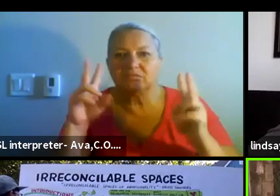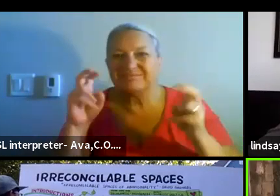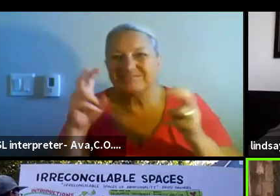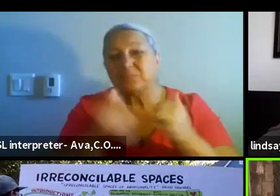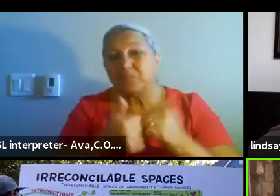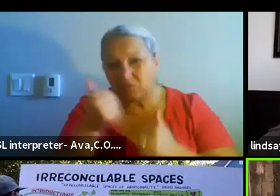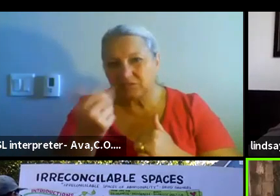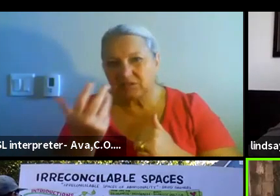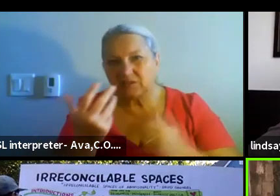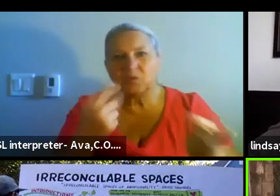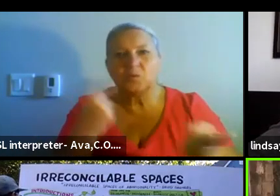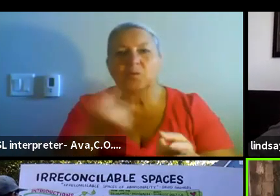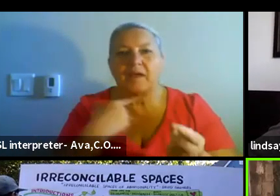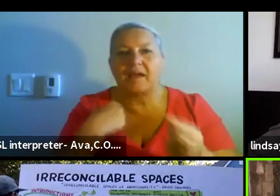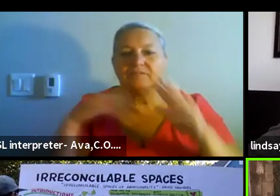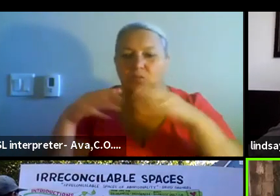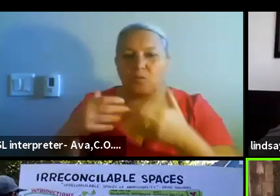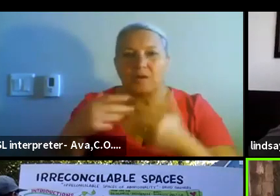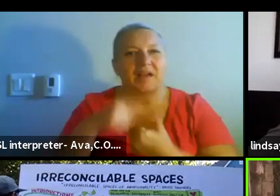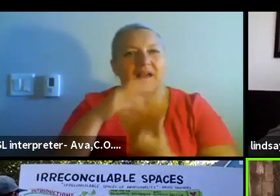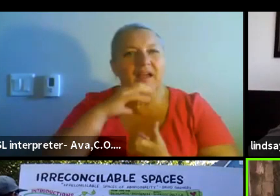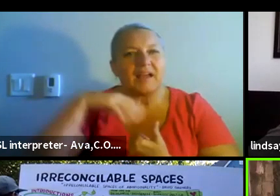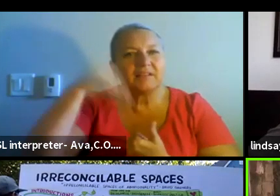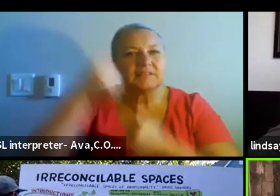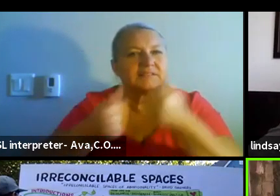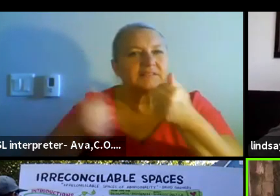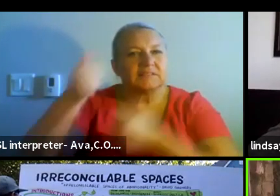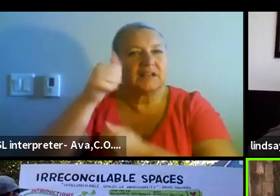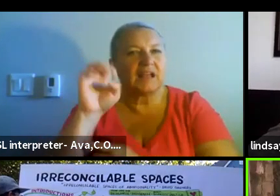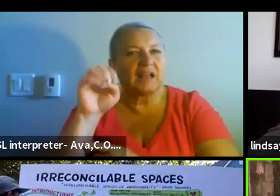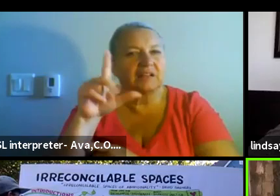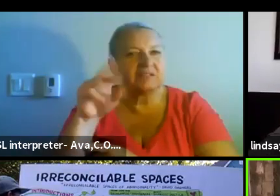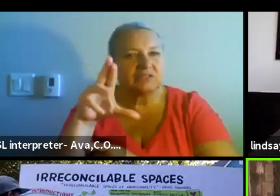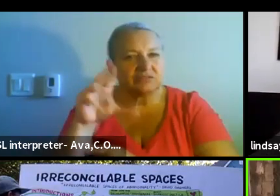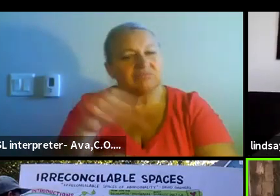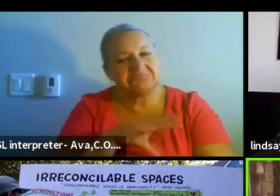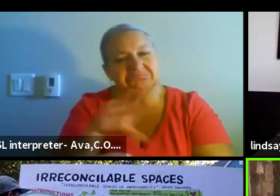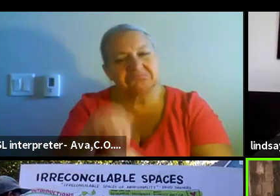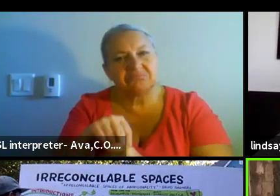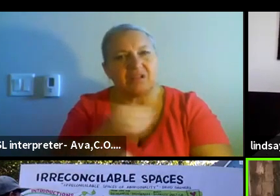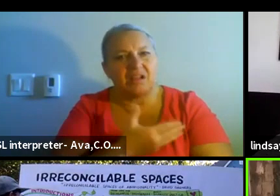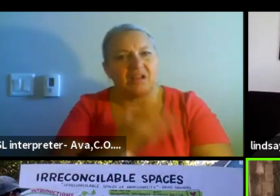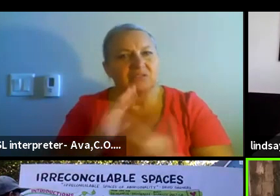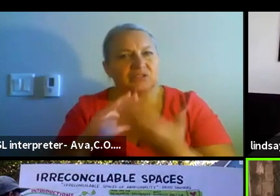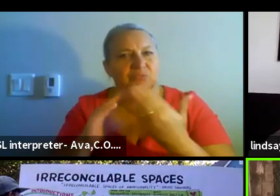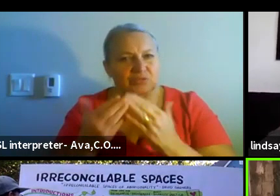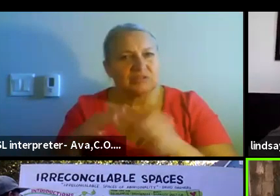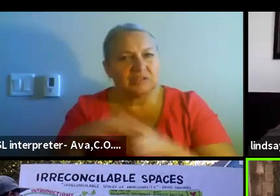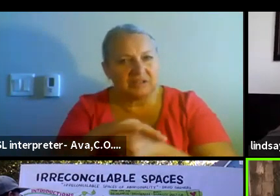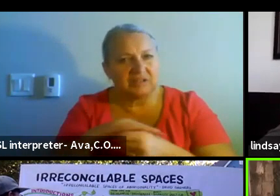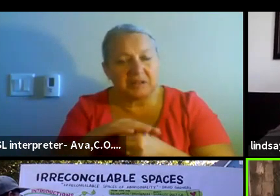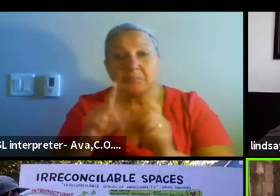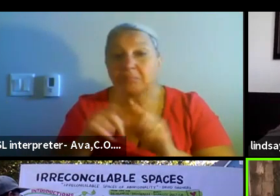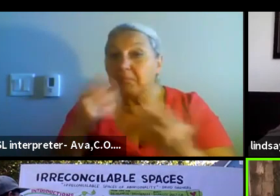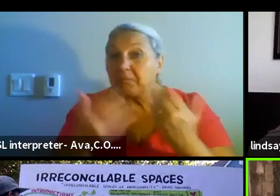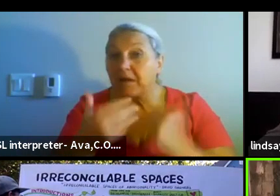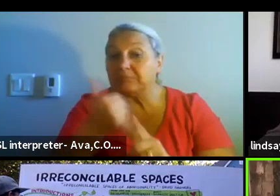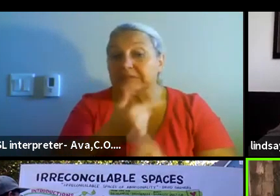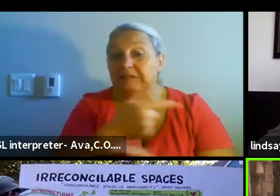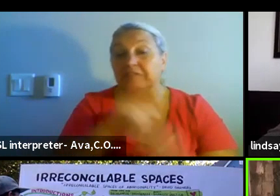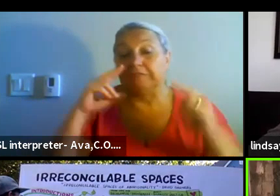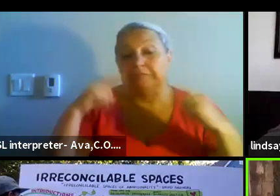we had elders in the group who are also part of the U of T community, but who might not have considered themselves